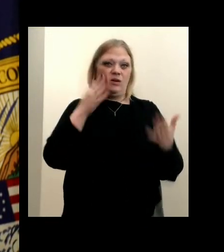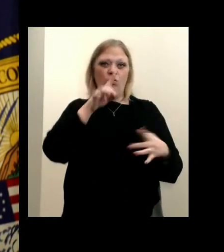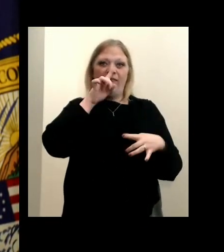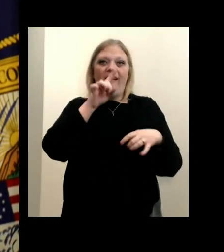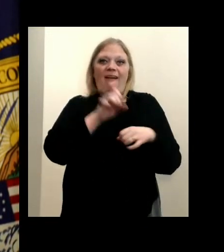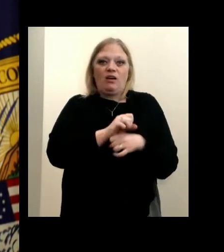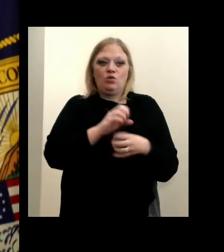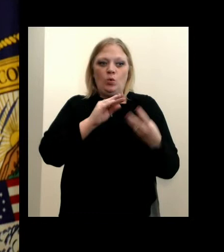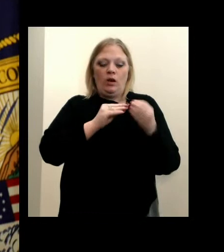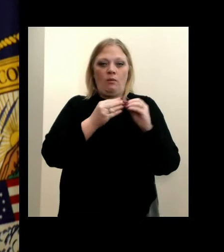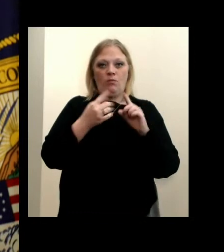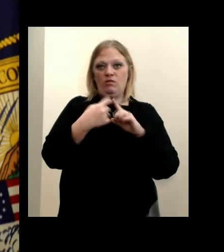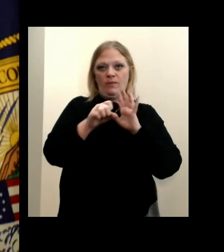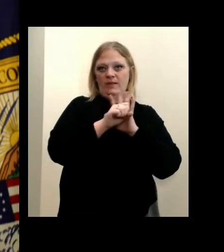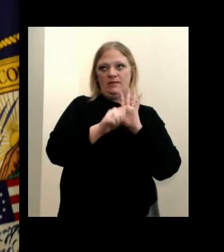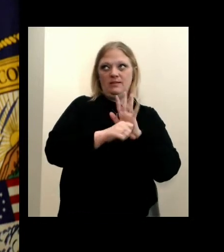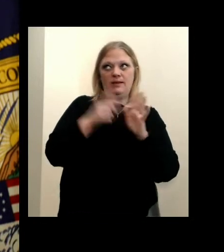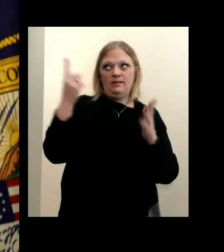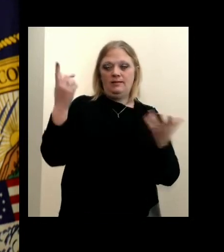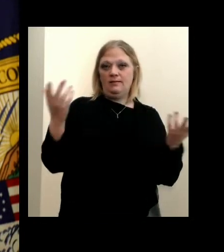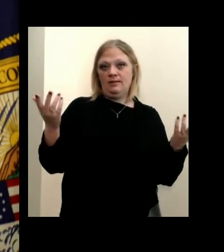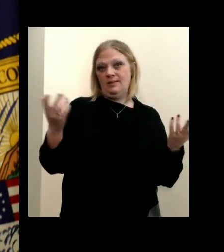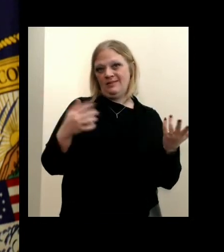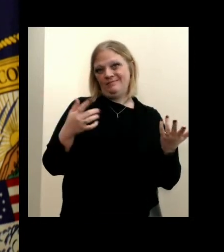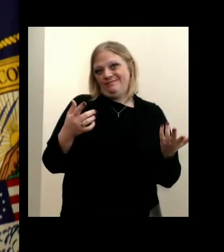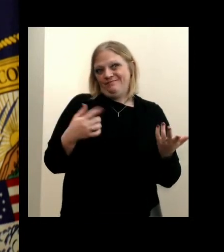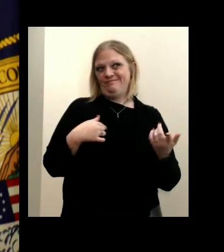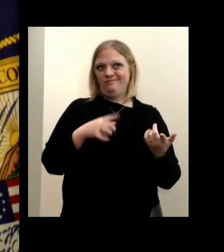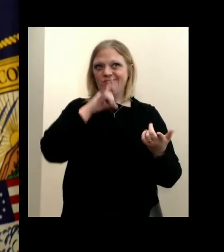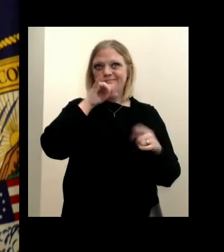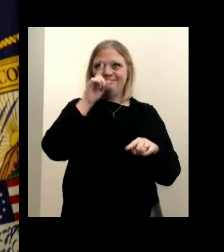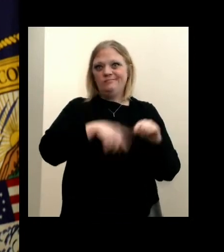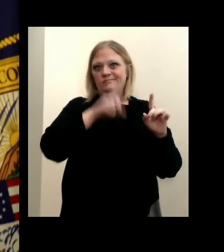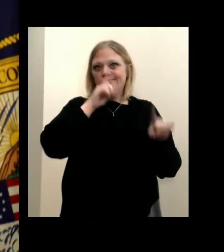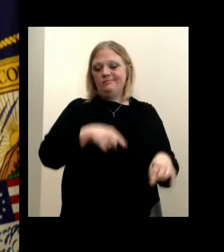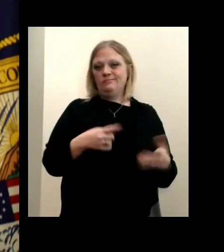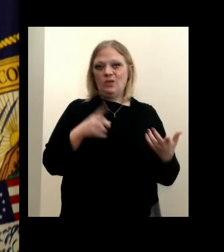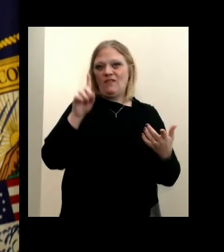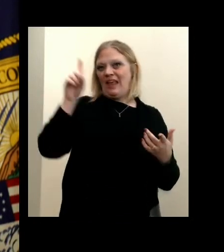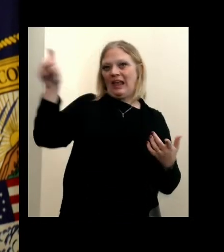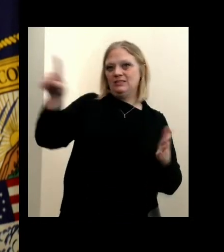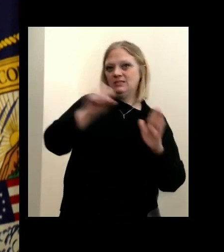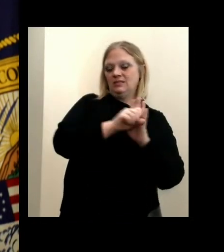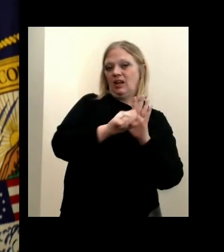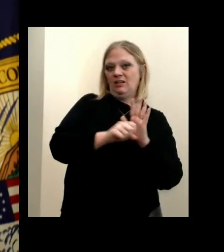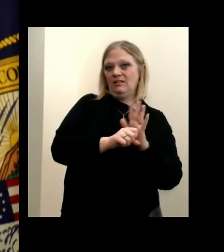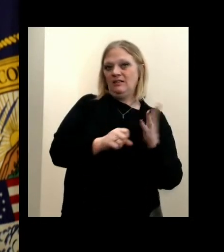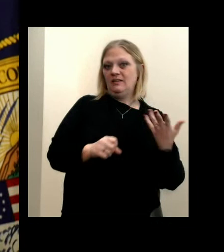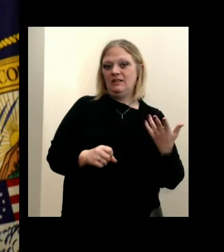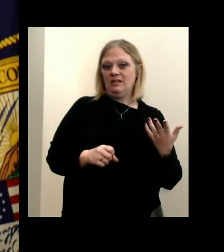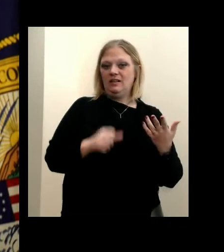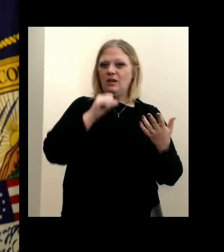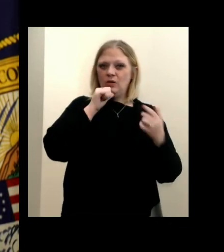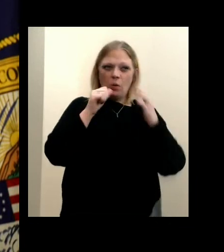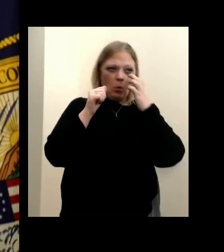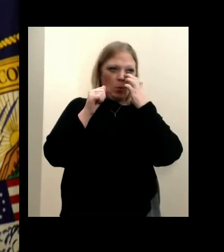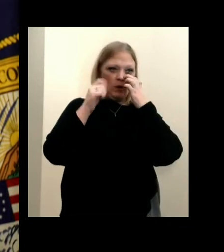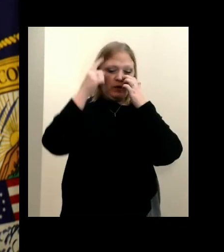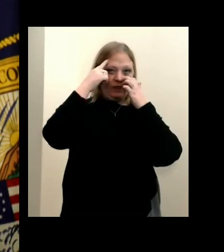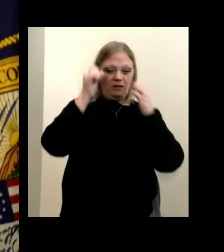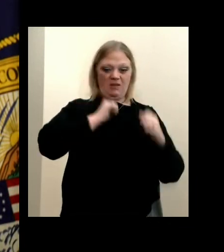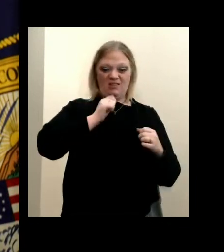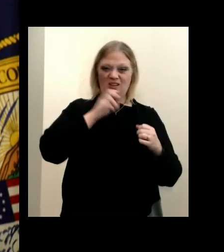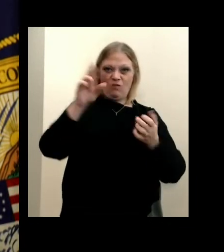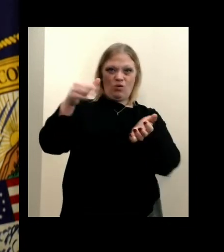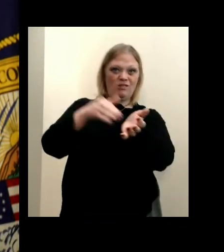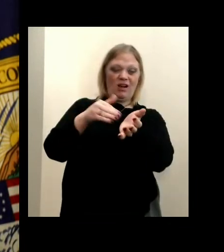state has. So I really can't answer that question. You'd really have to ask the state, because I don't think myself nor Dr. Burstein